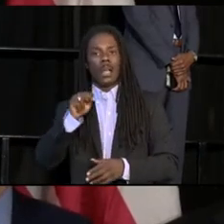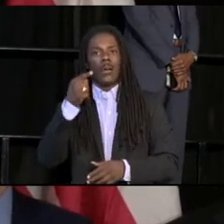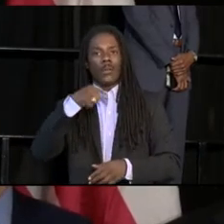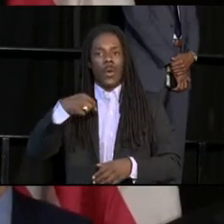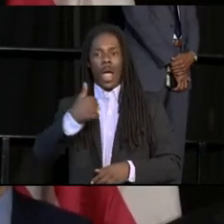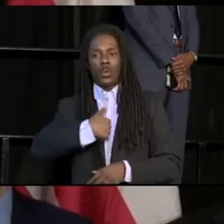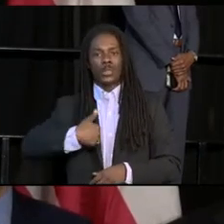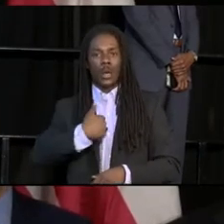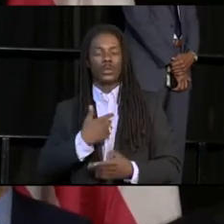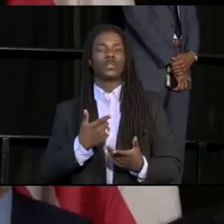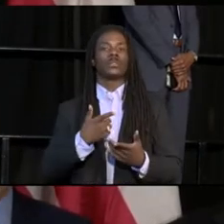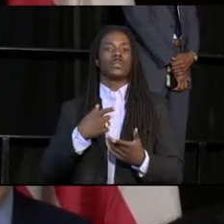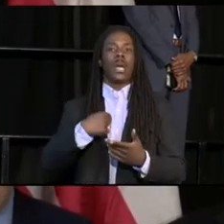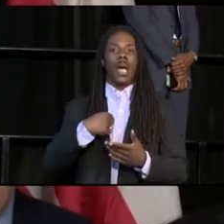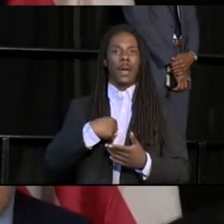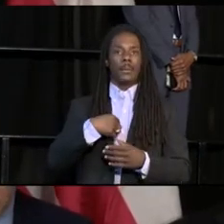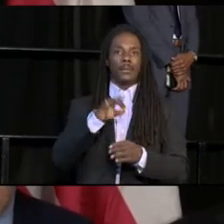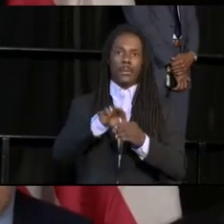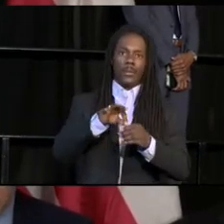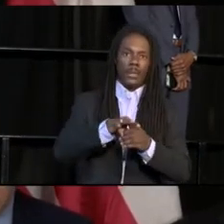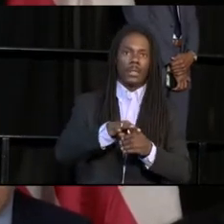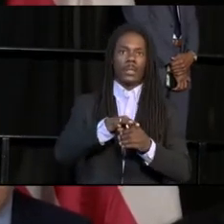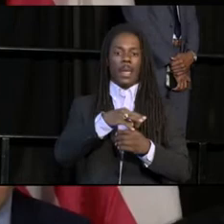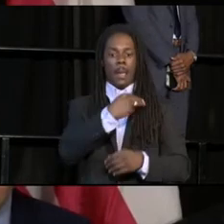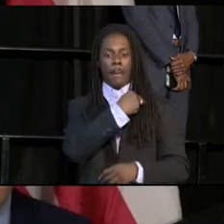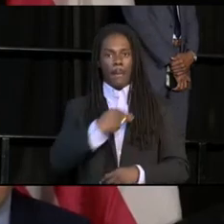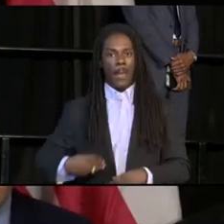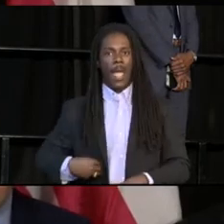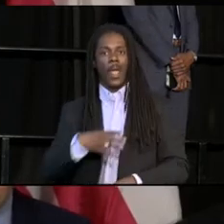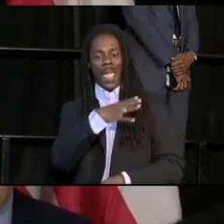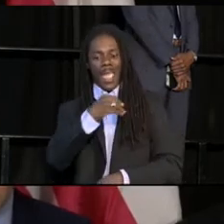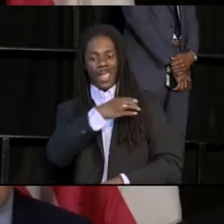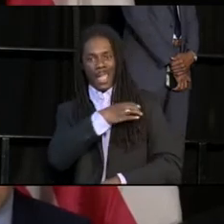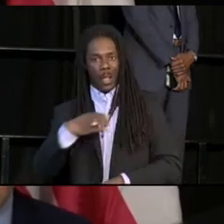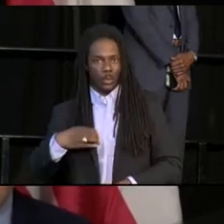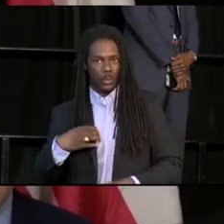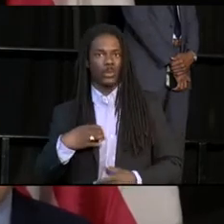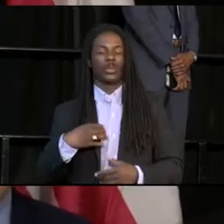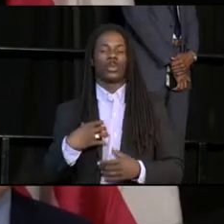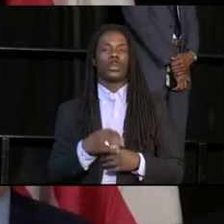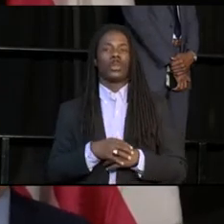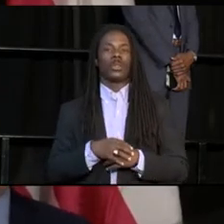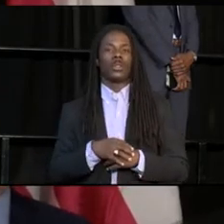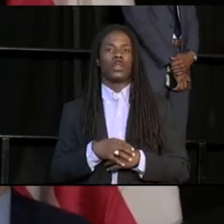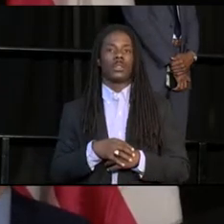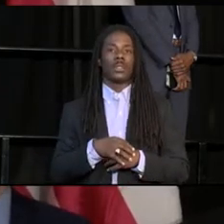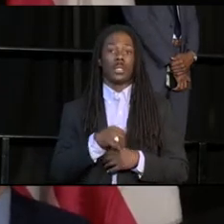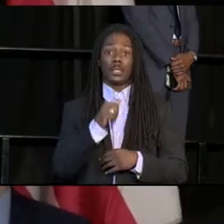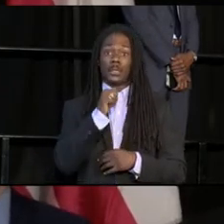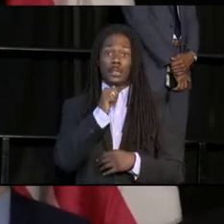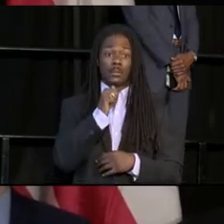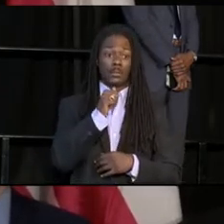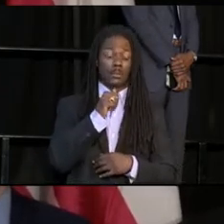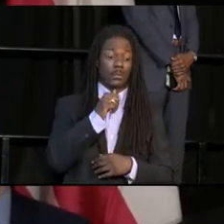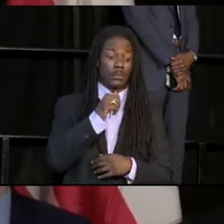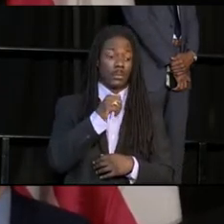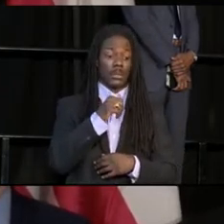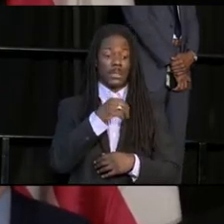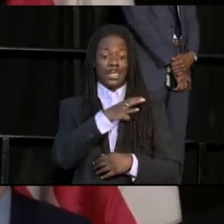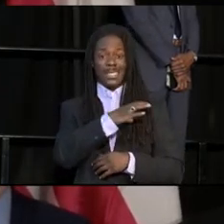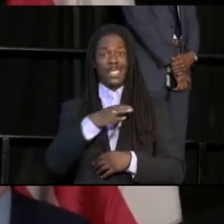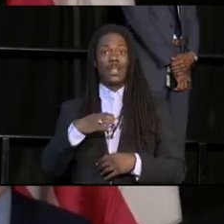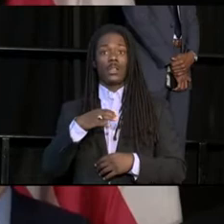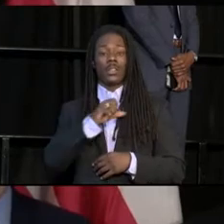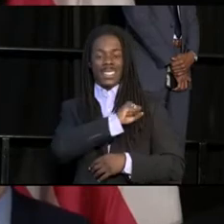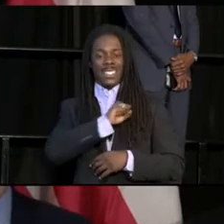duly elected mayor and the duly elected council. And it is not lost on us that the senator from